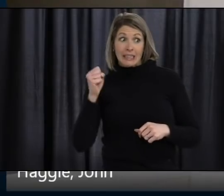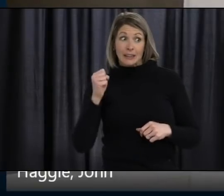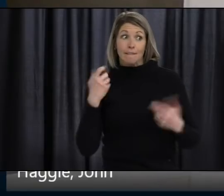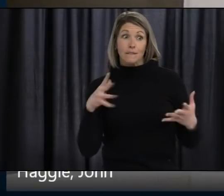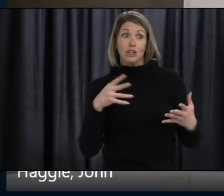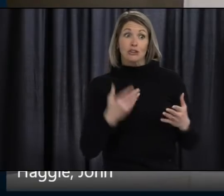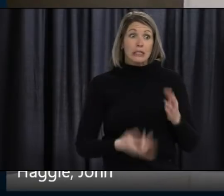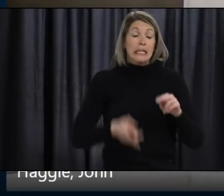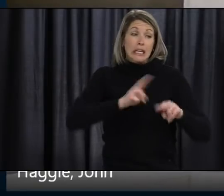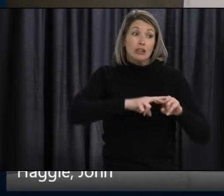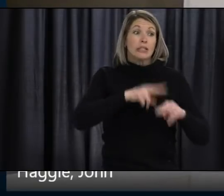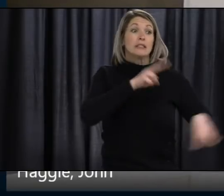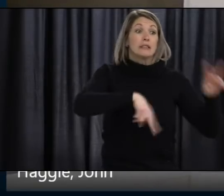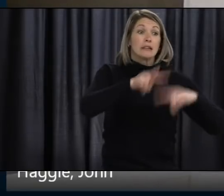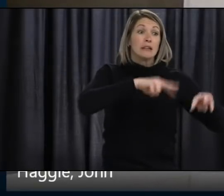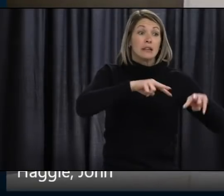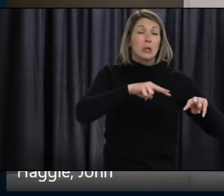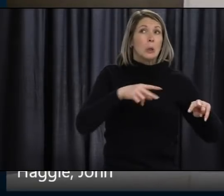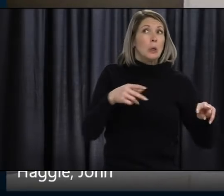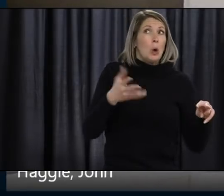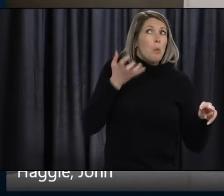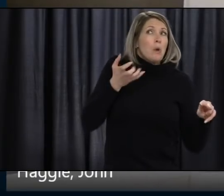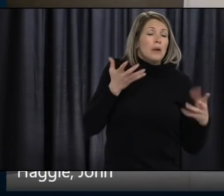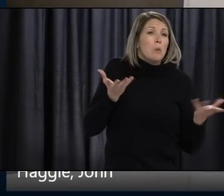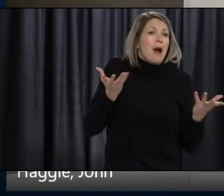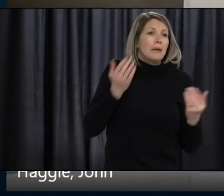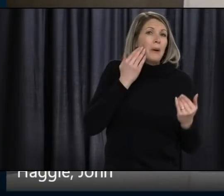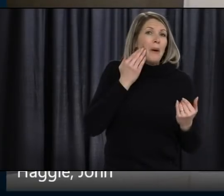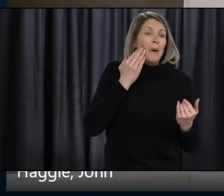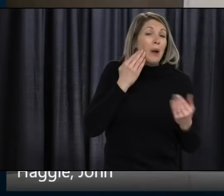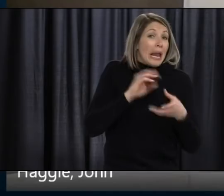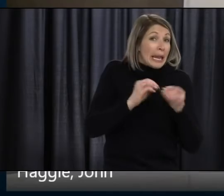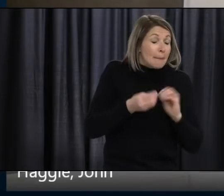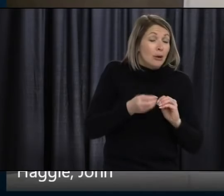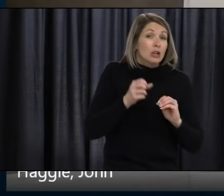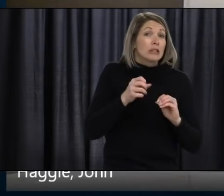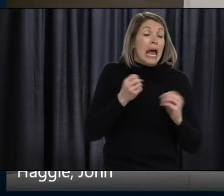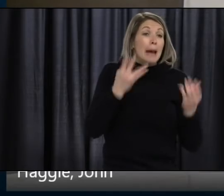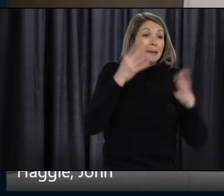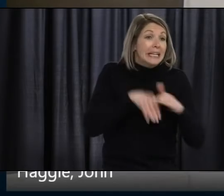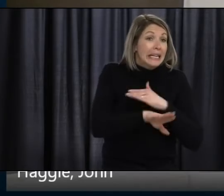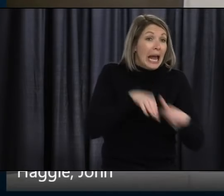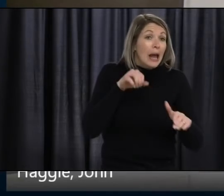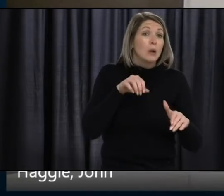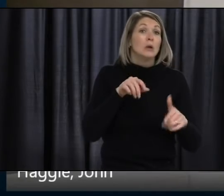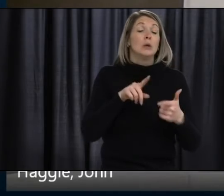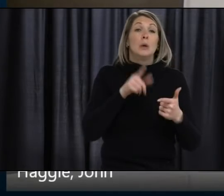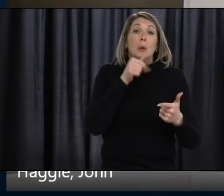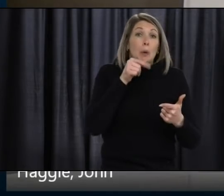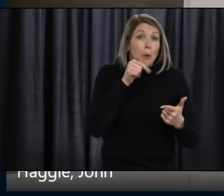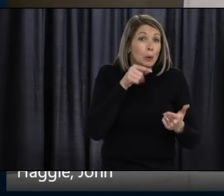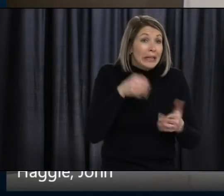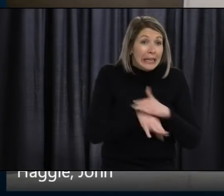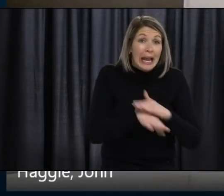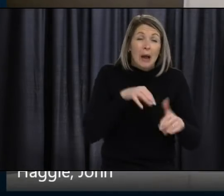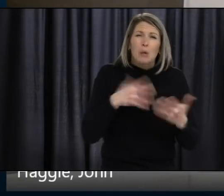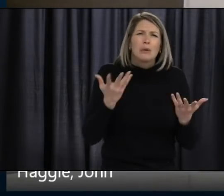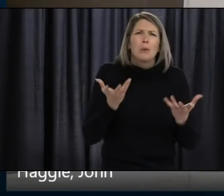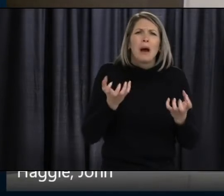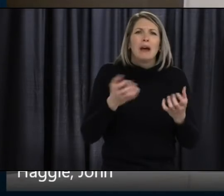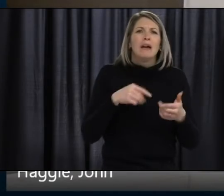health authorities in terms of who visits, but there are a variety of people who go in there. There are social workers, there